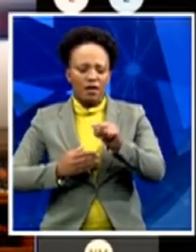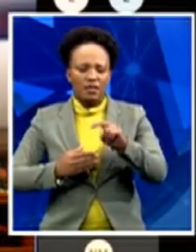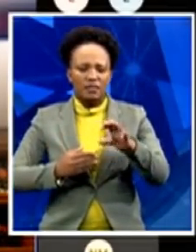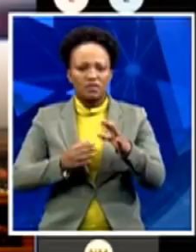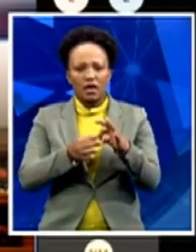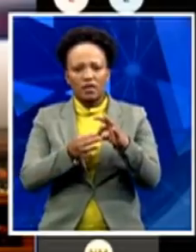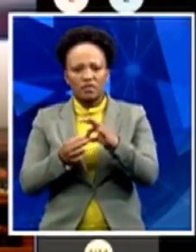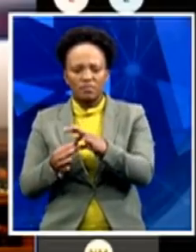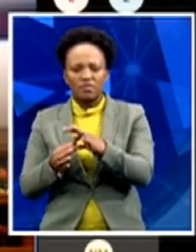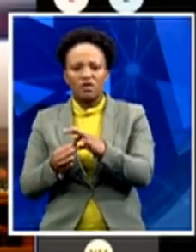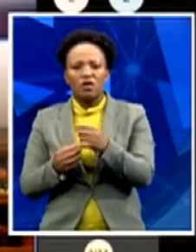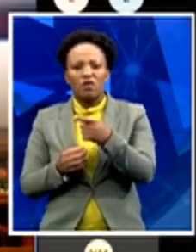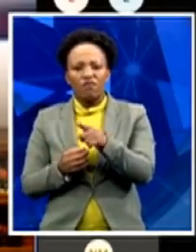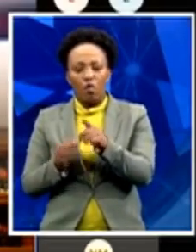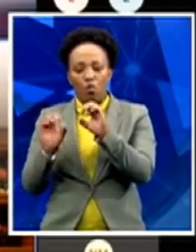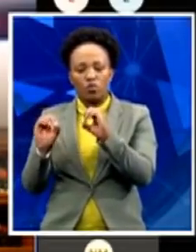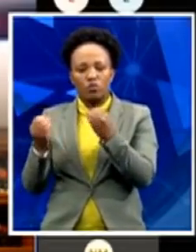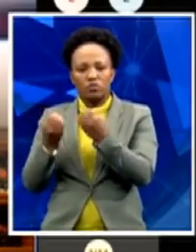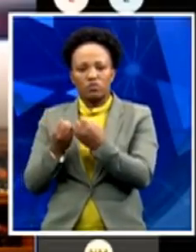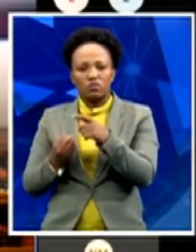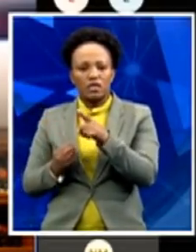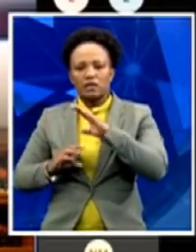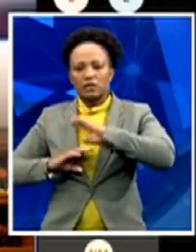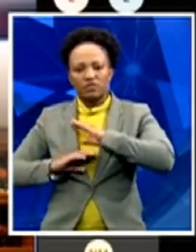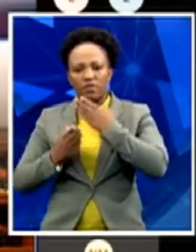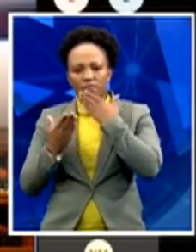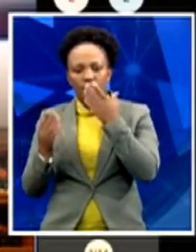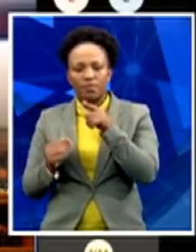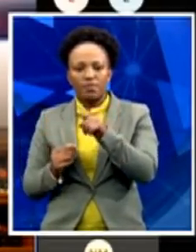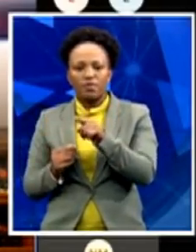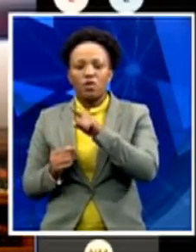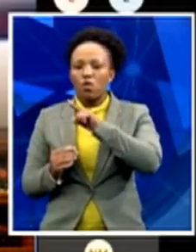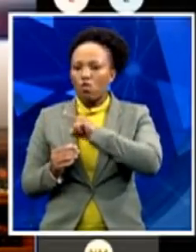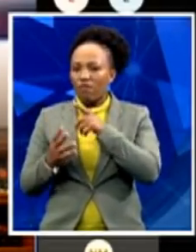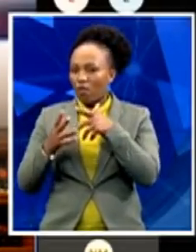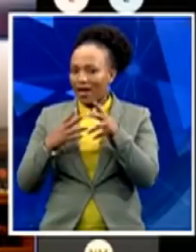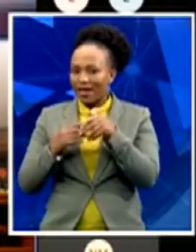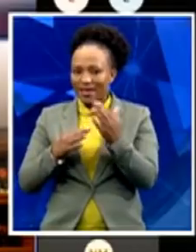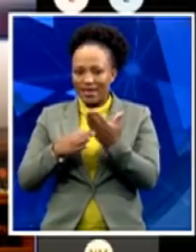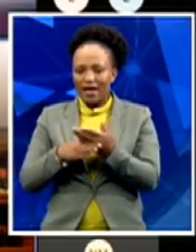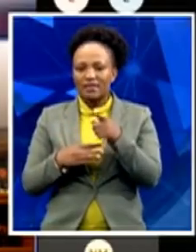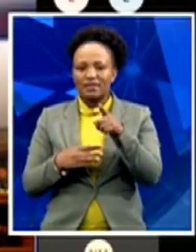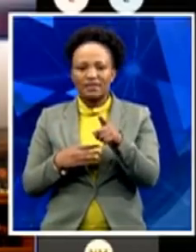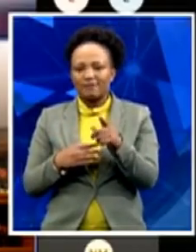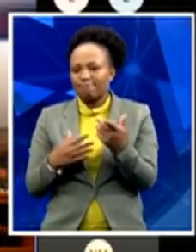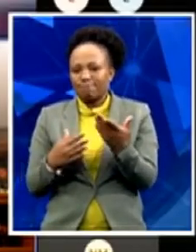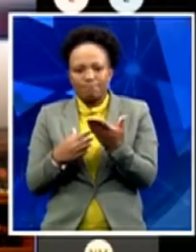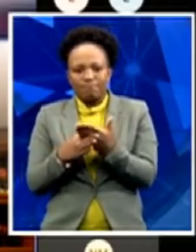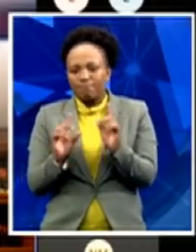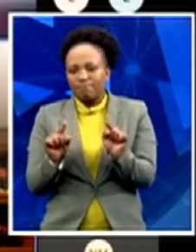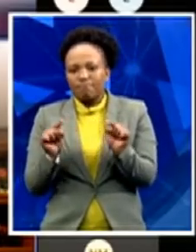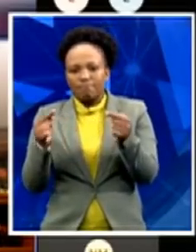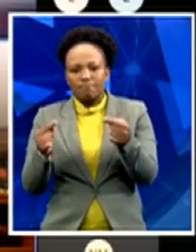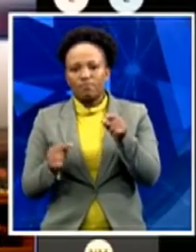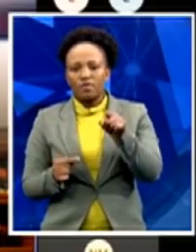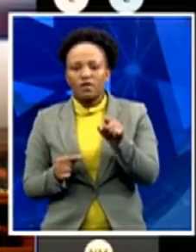we're not satisfied that in any of these cases a proper case has been made out for urgency, nor are we satisfied